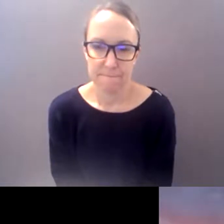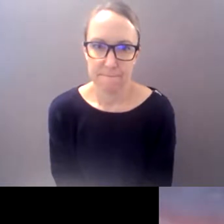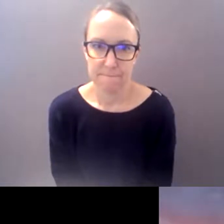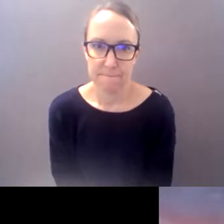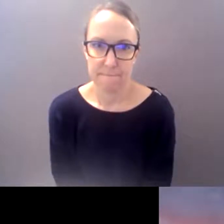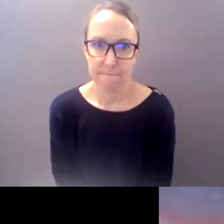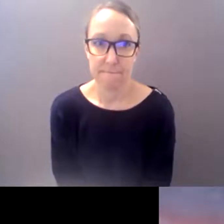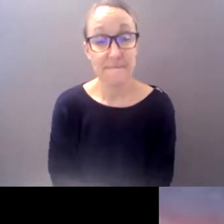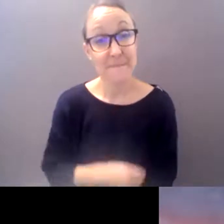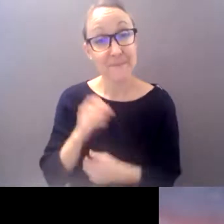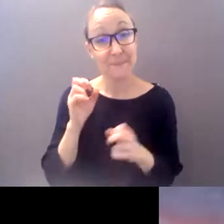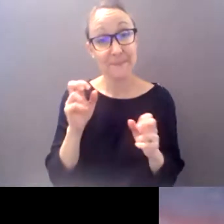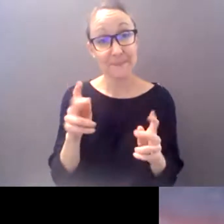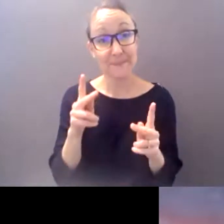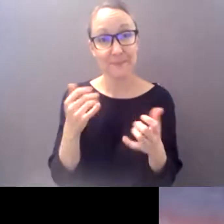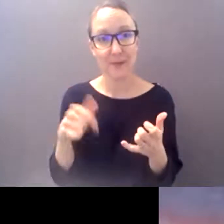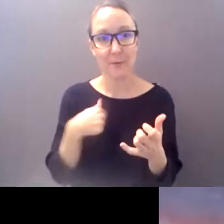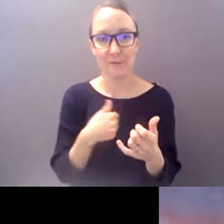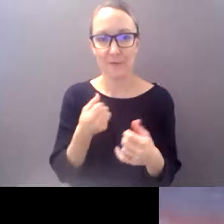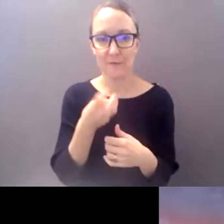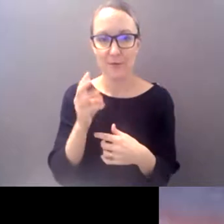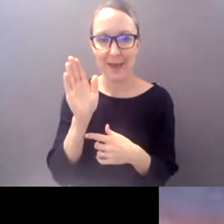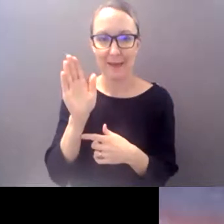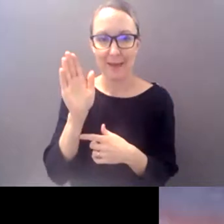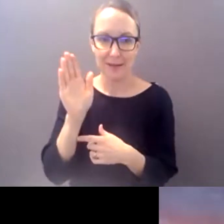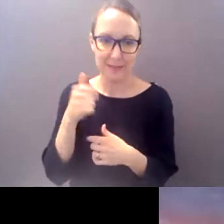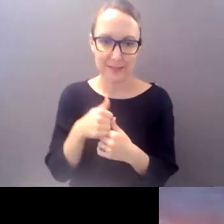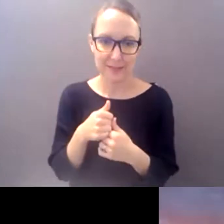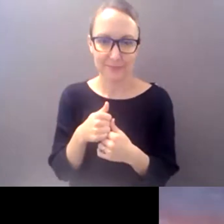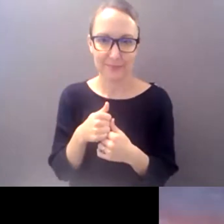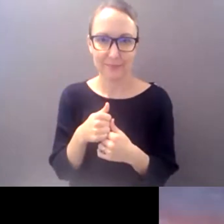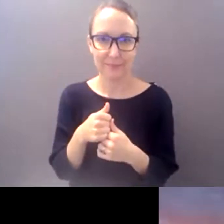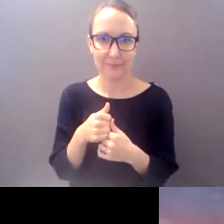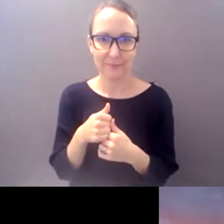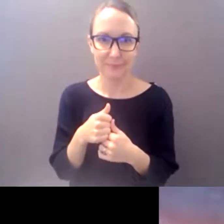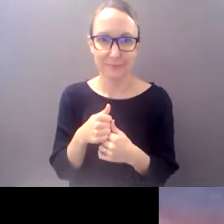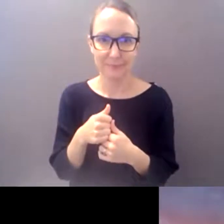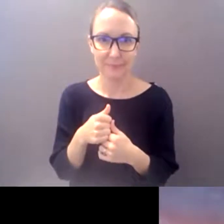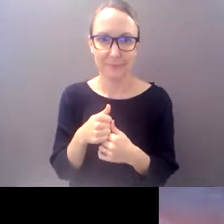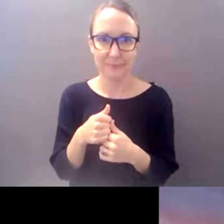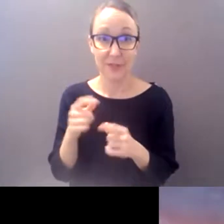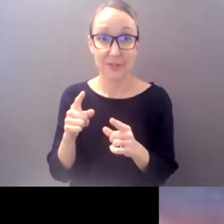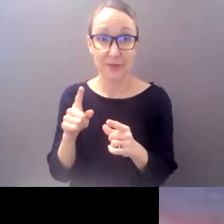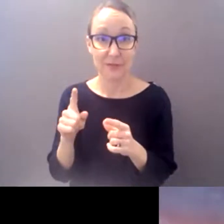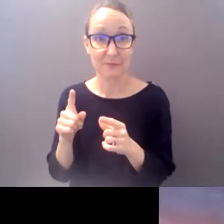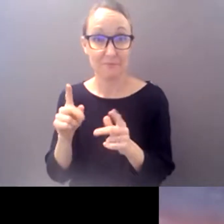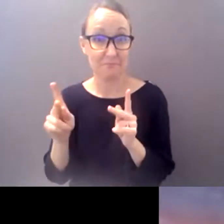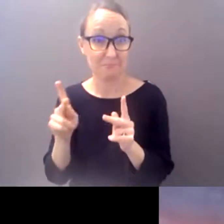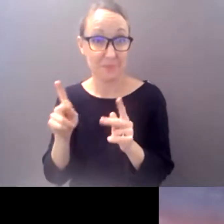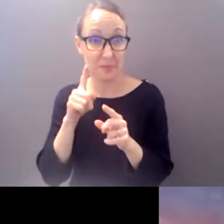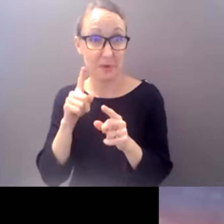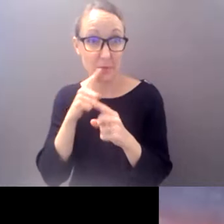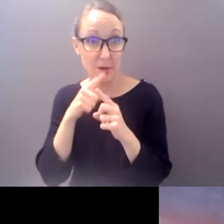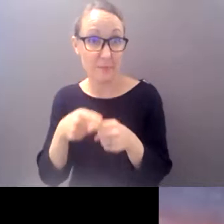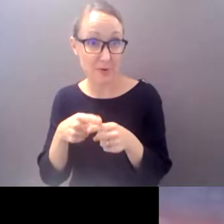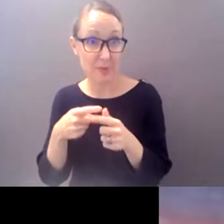Okay, let's move over to, we've got a few hands raised, so let's go over to the lines for a few questions, and then we'll move back over to the Q&A queue.